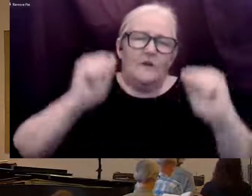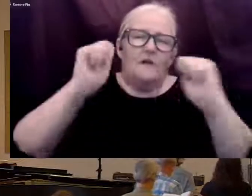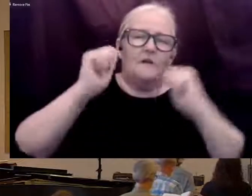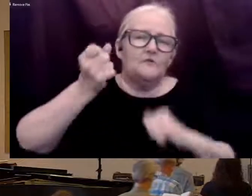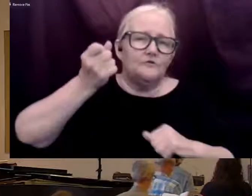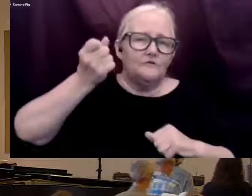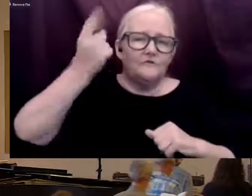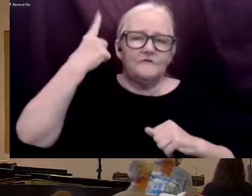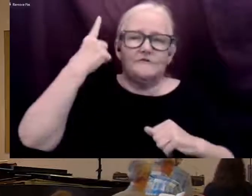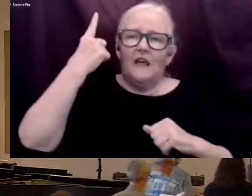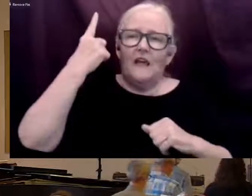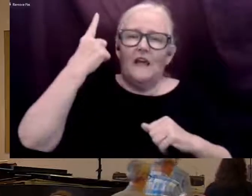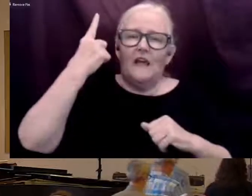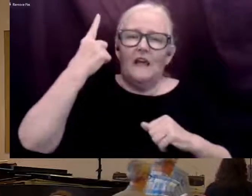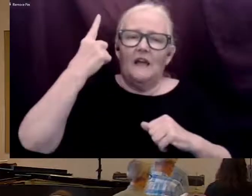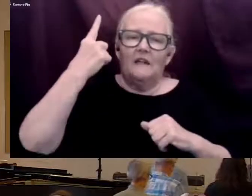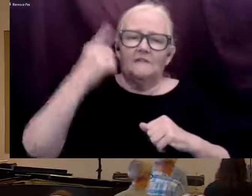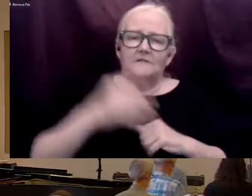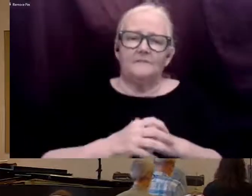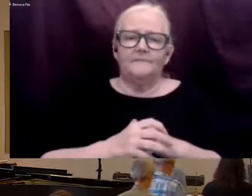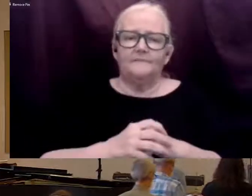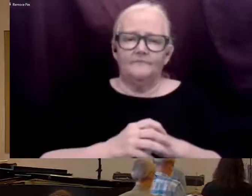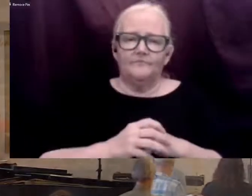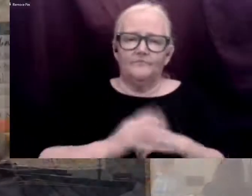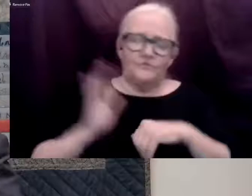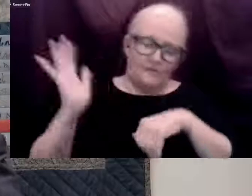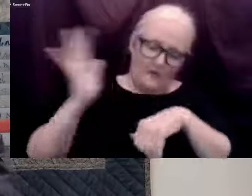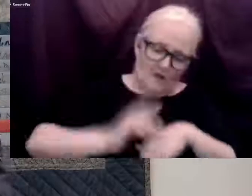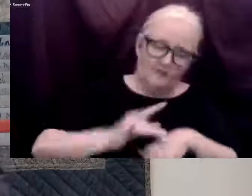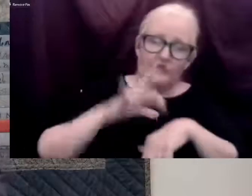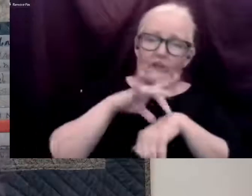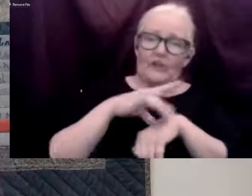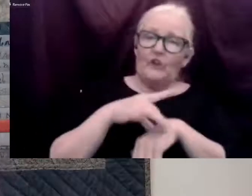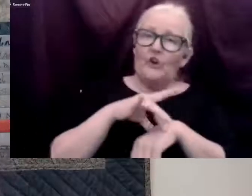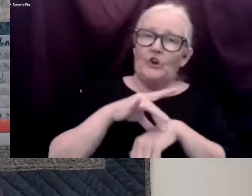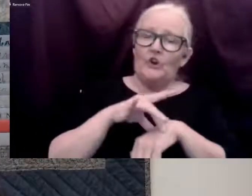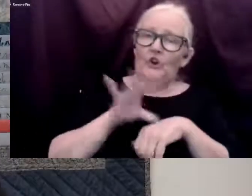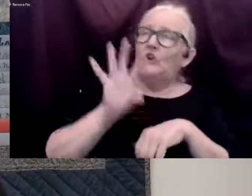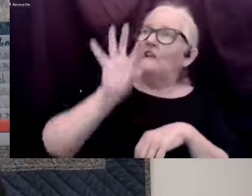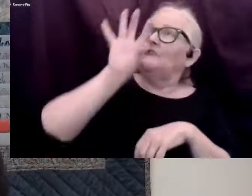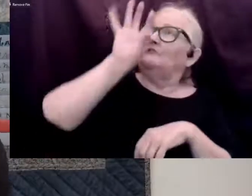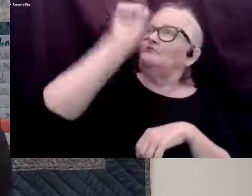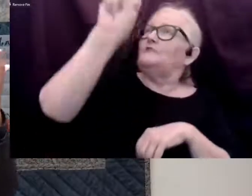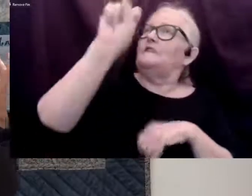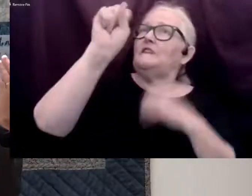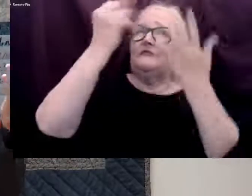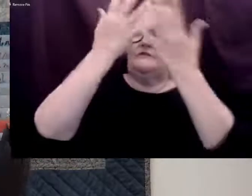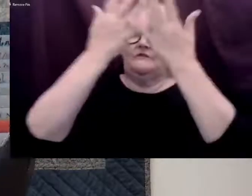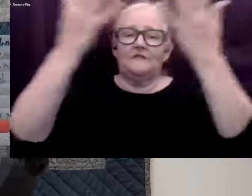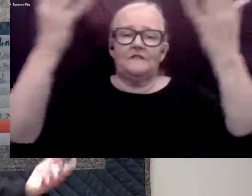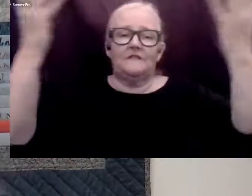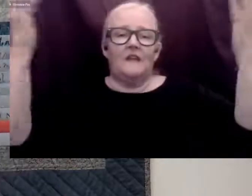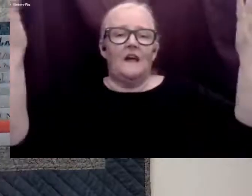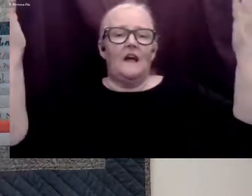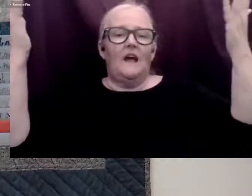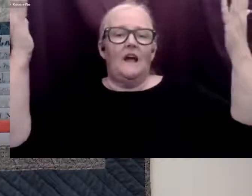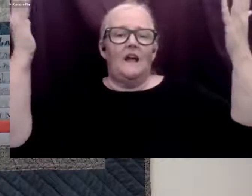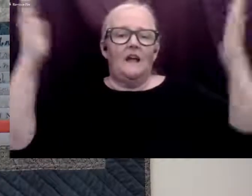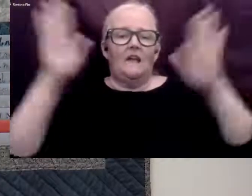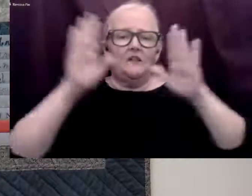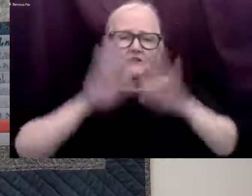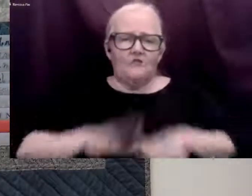understand. Touch the earth, reach the sky.